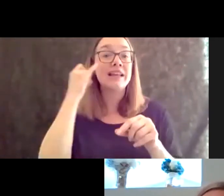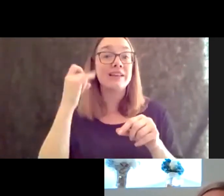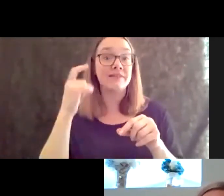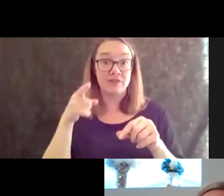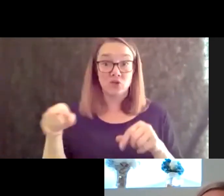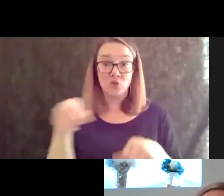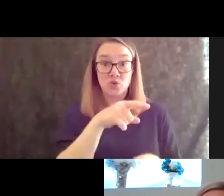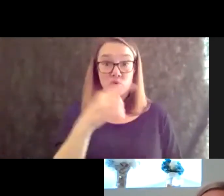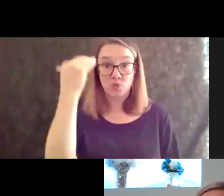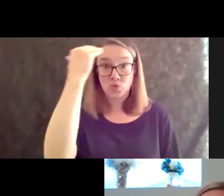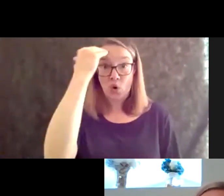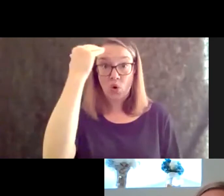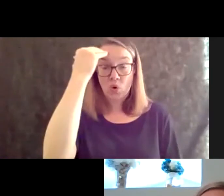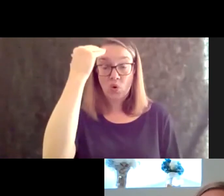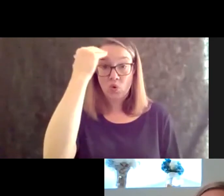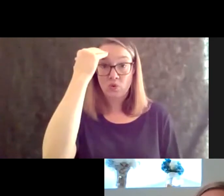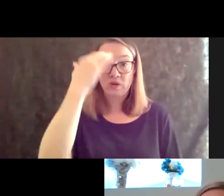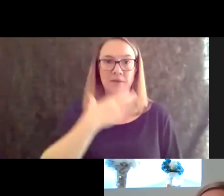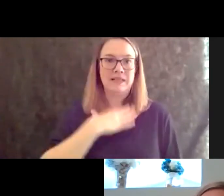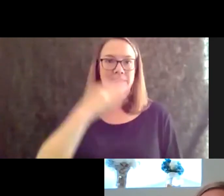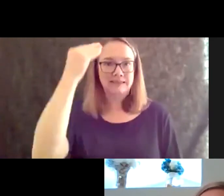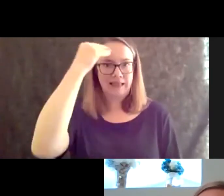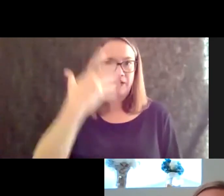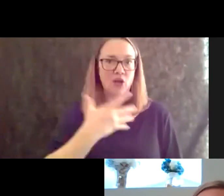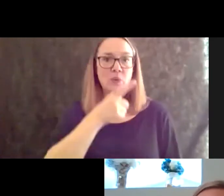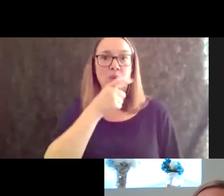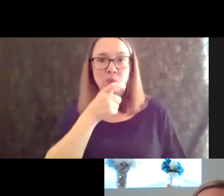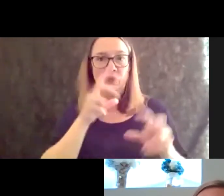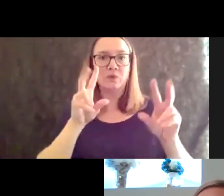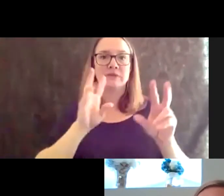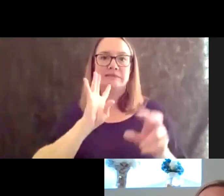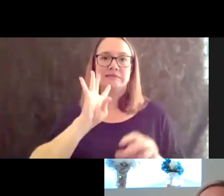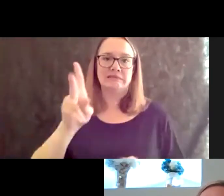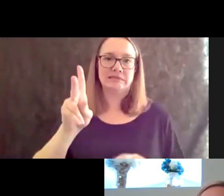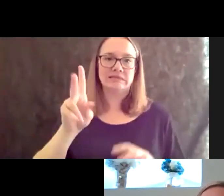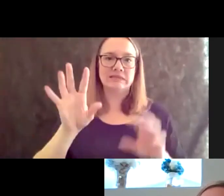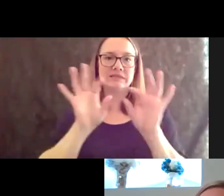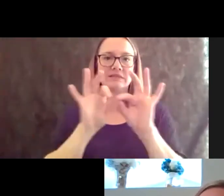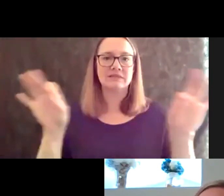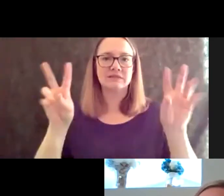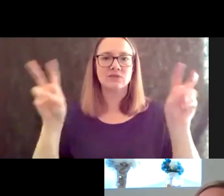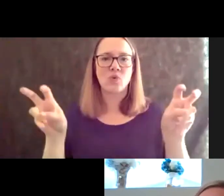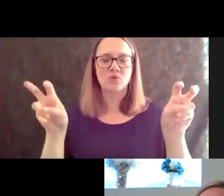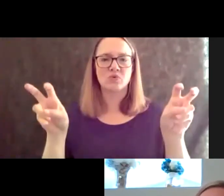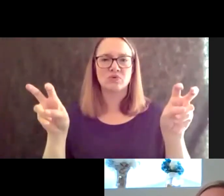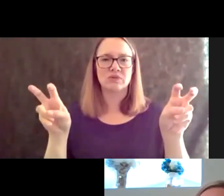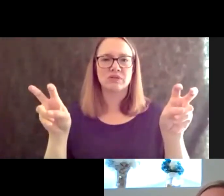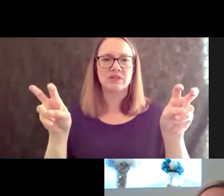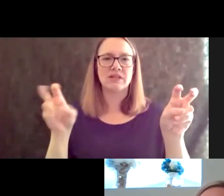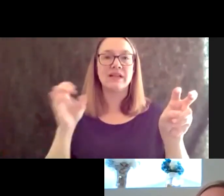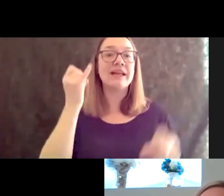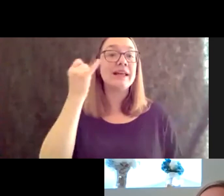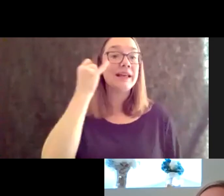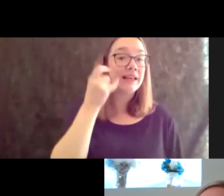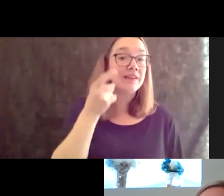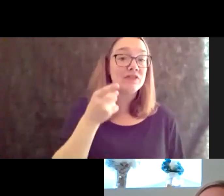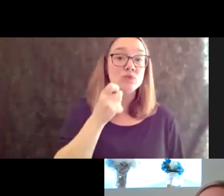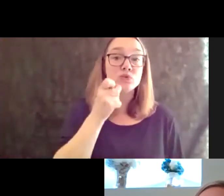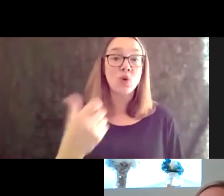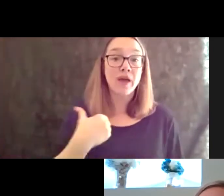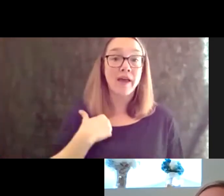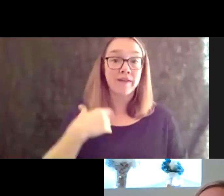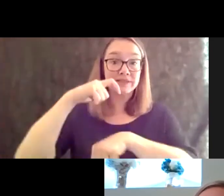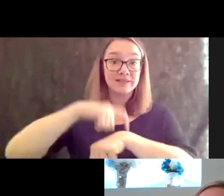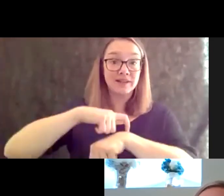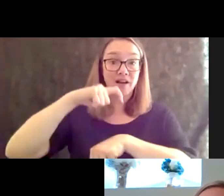or feels familiar, please let me know. But there was a, what is the quote? If you don't have time